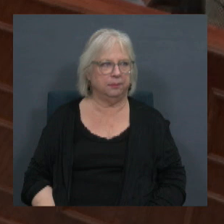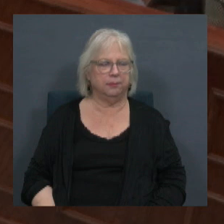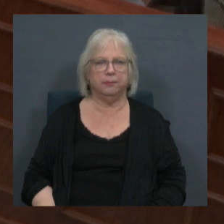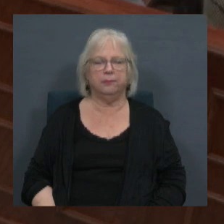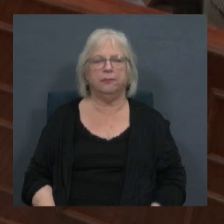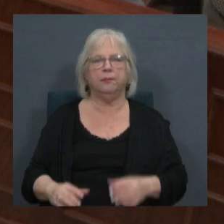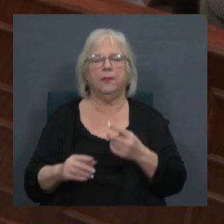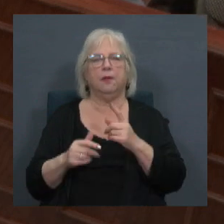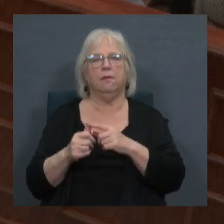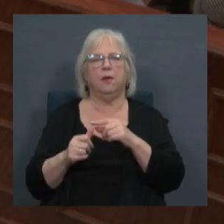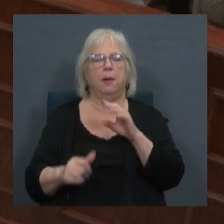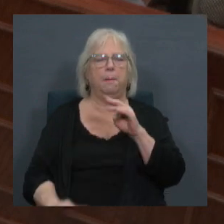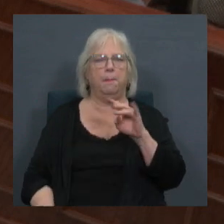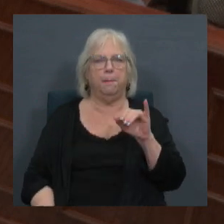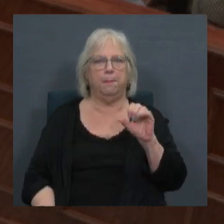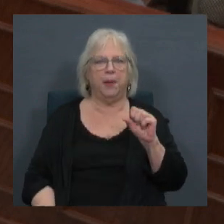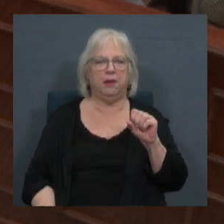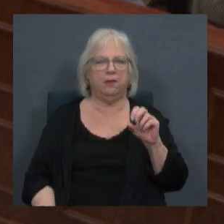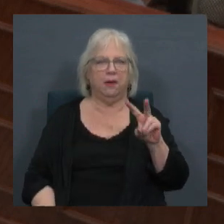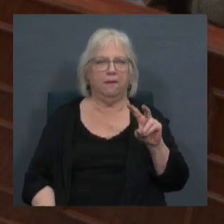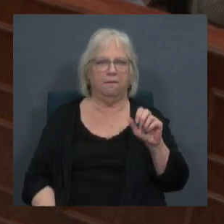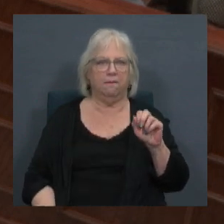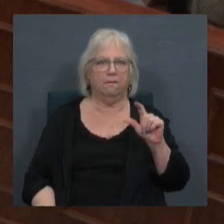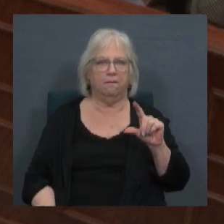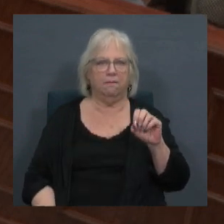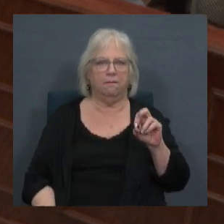Ms. Valerie Ward.